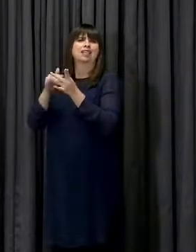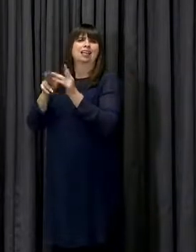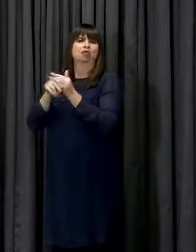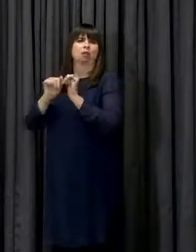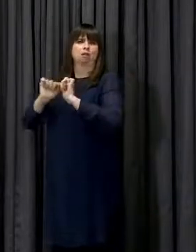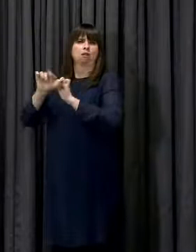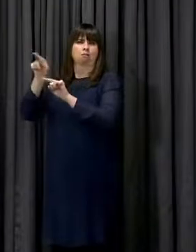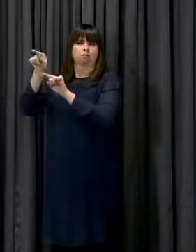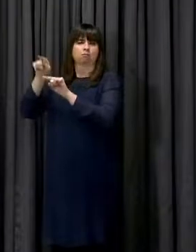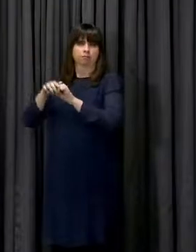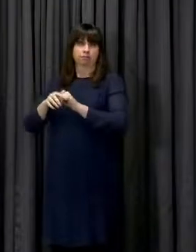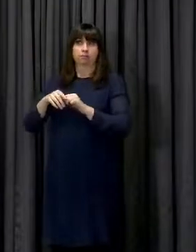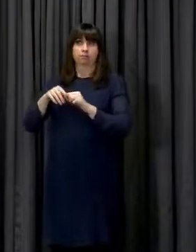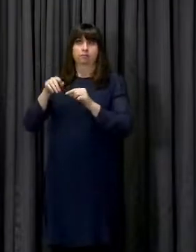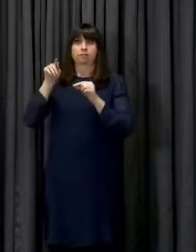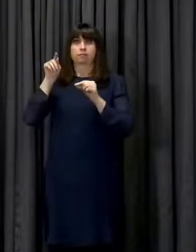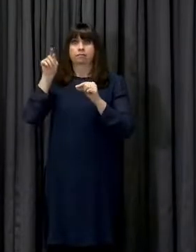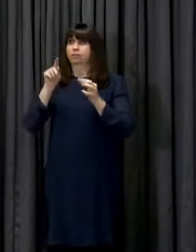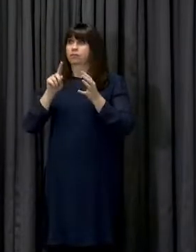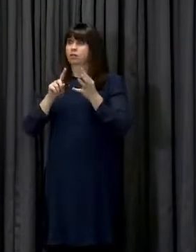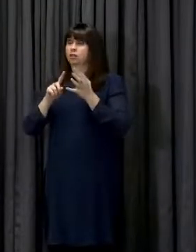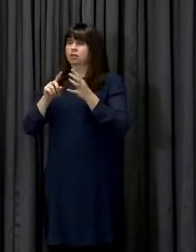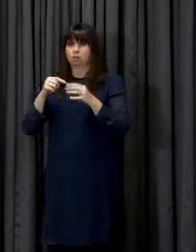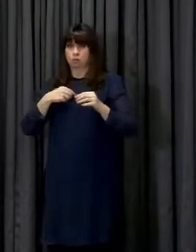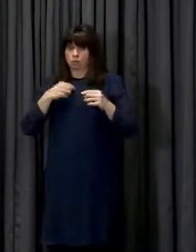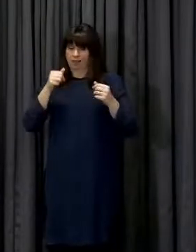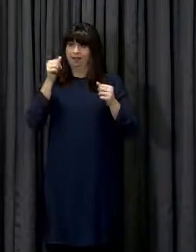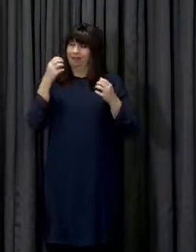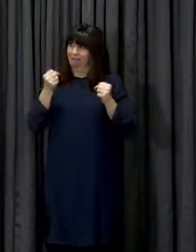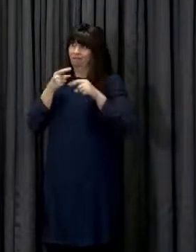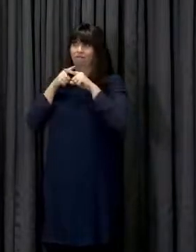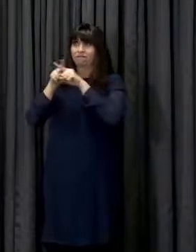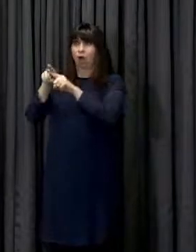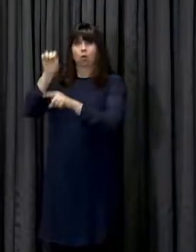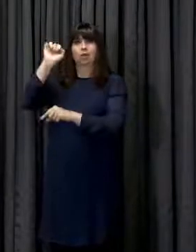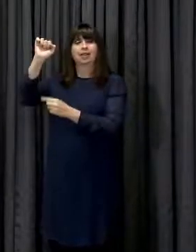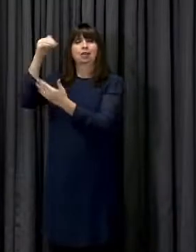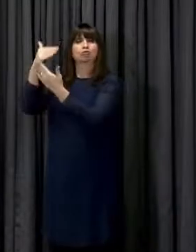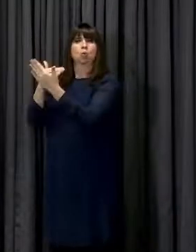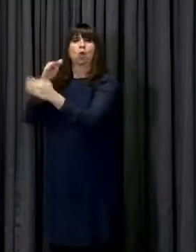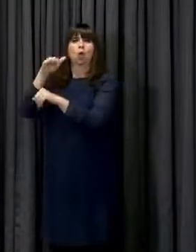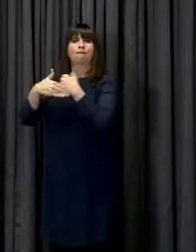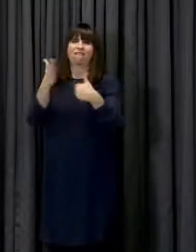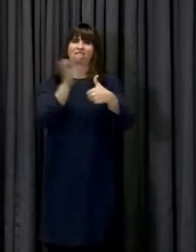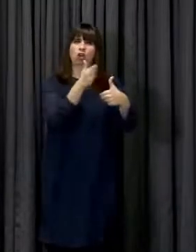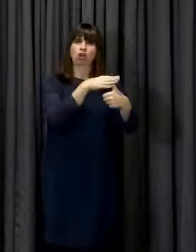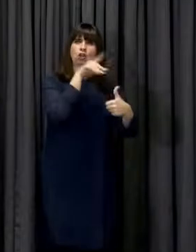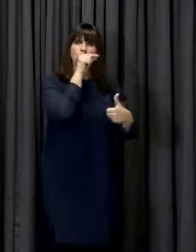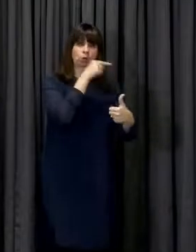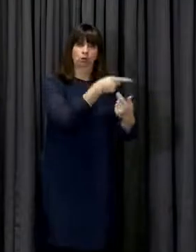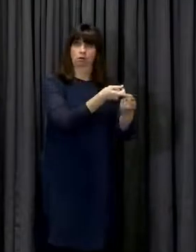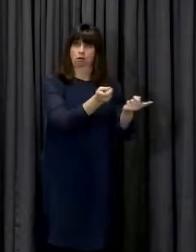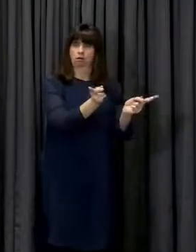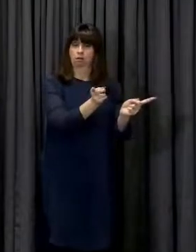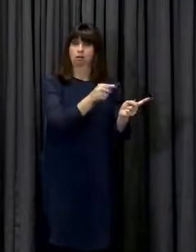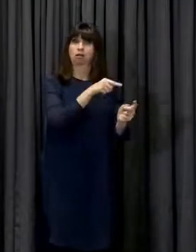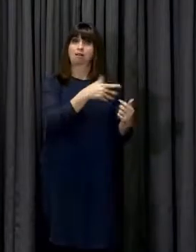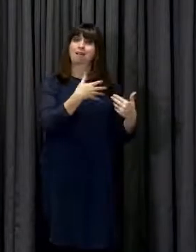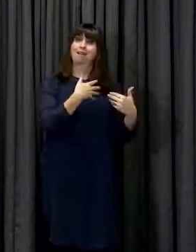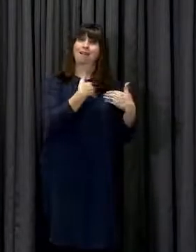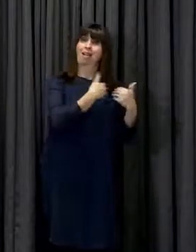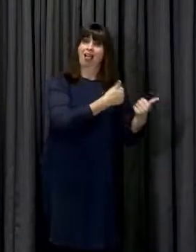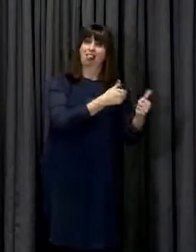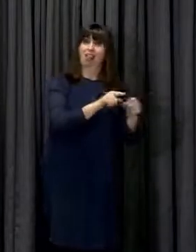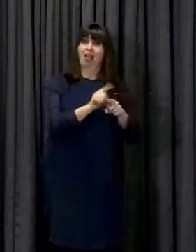advice that every other UK government is following on how to prioritise vaccine delivery. So we'll start with our frontline health and